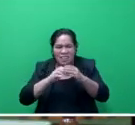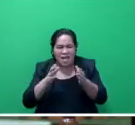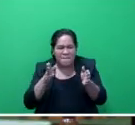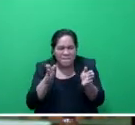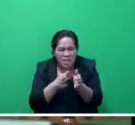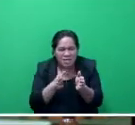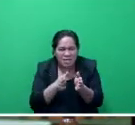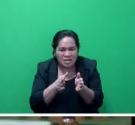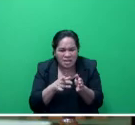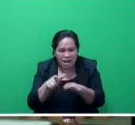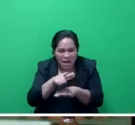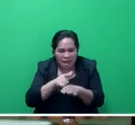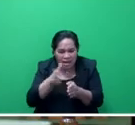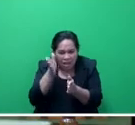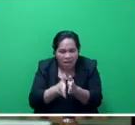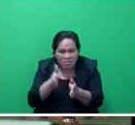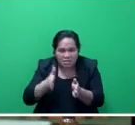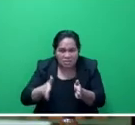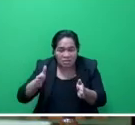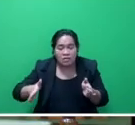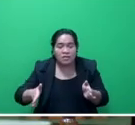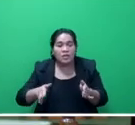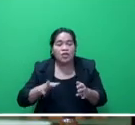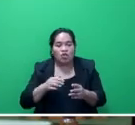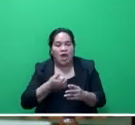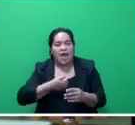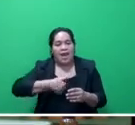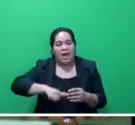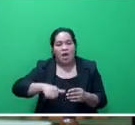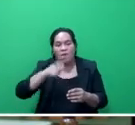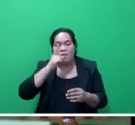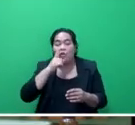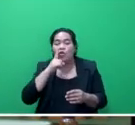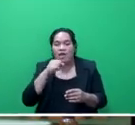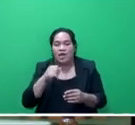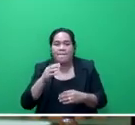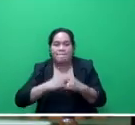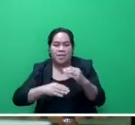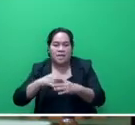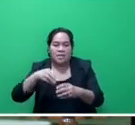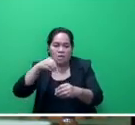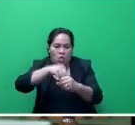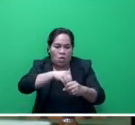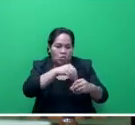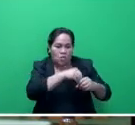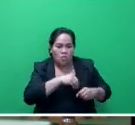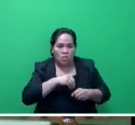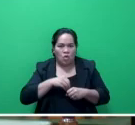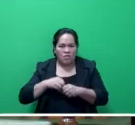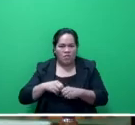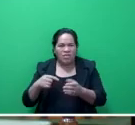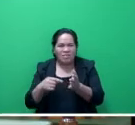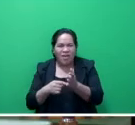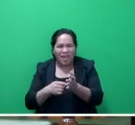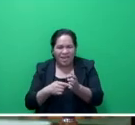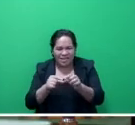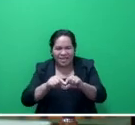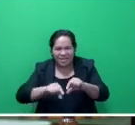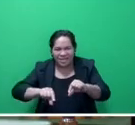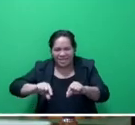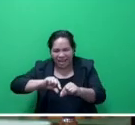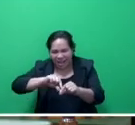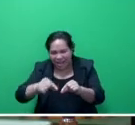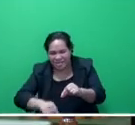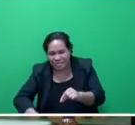This will also allow developers to build on-site sewage systems. Mr. Speaker, sir, Government will present a Financial